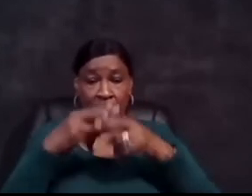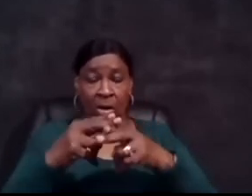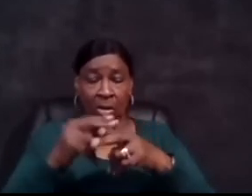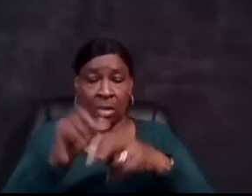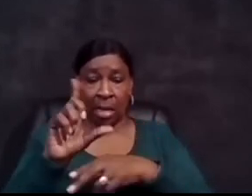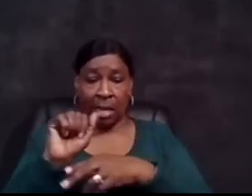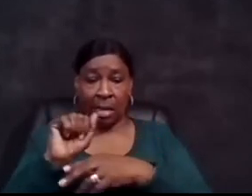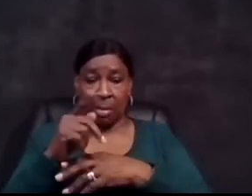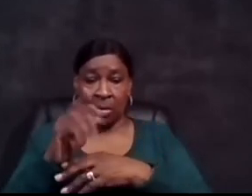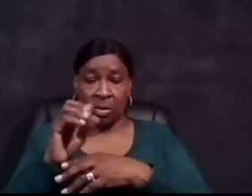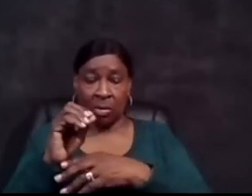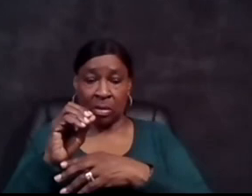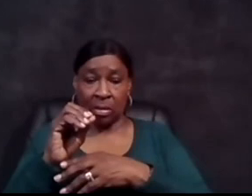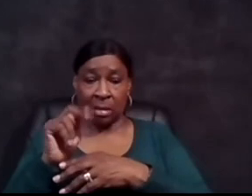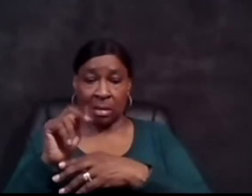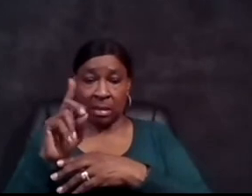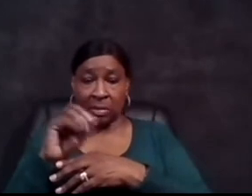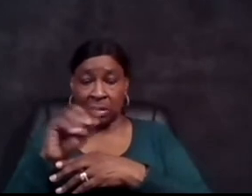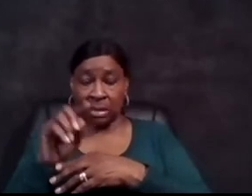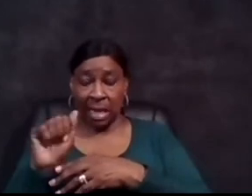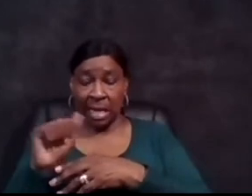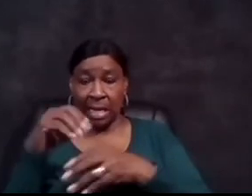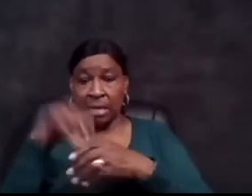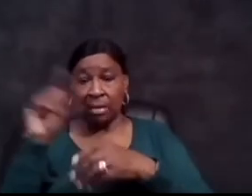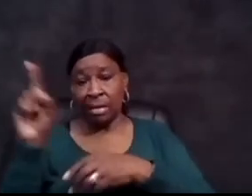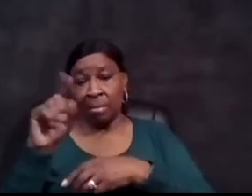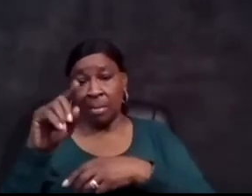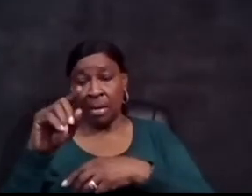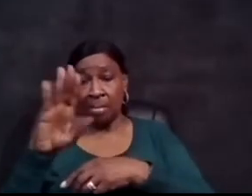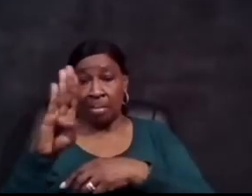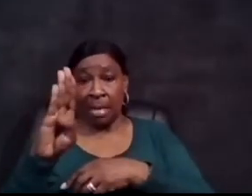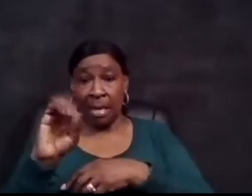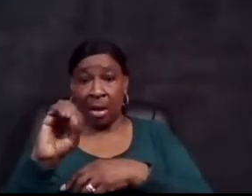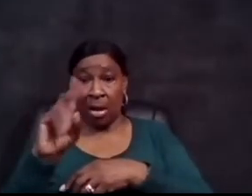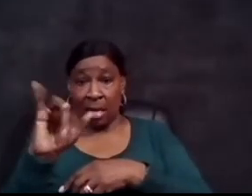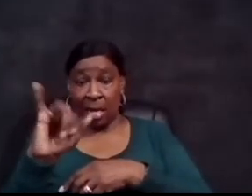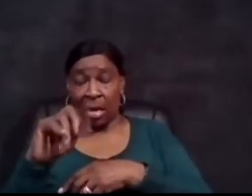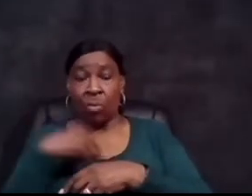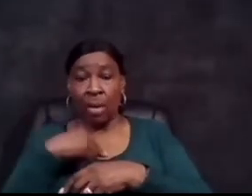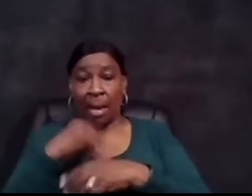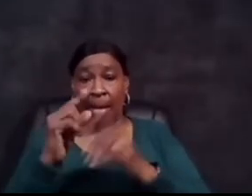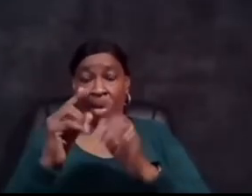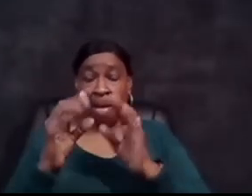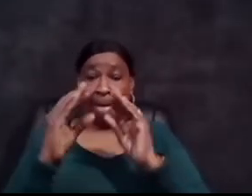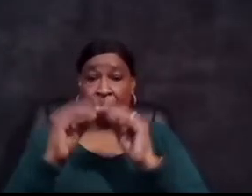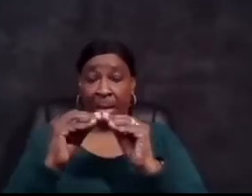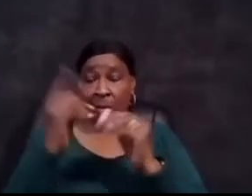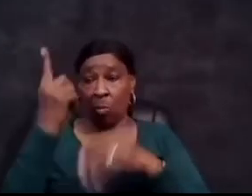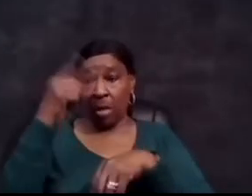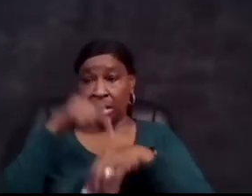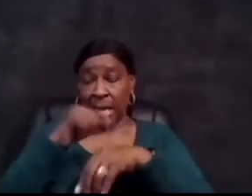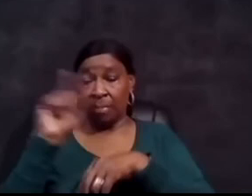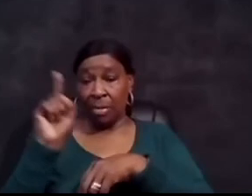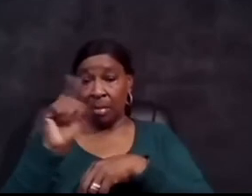Berlin that I had a chance to meet one time in Berlin and spend a little time with.